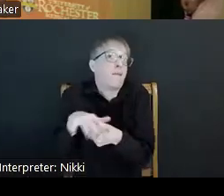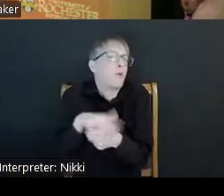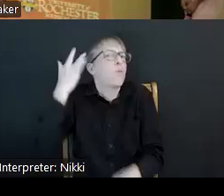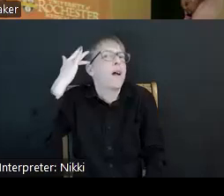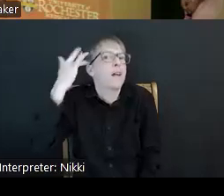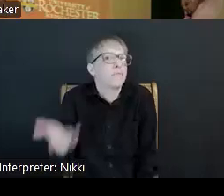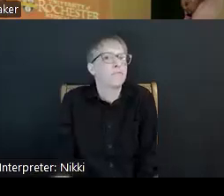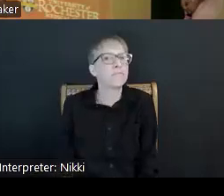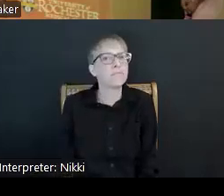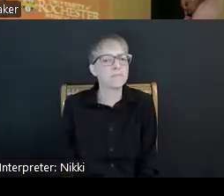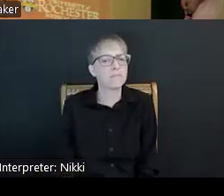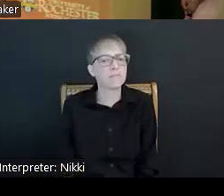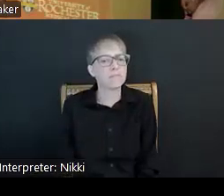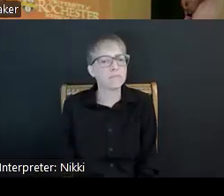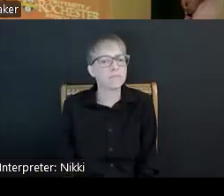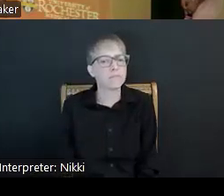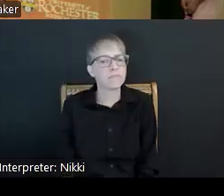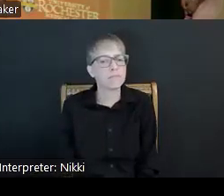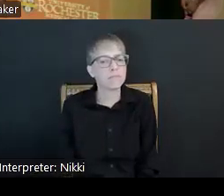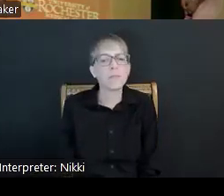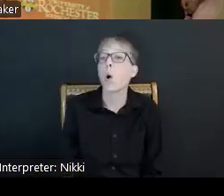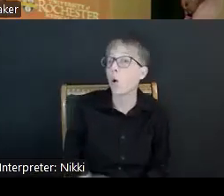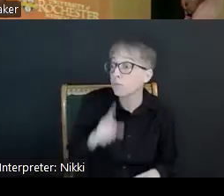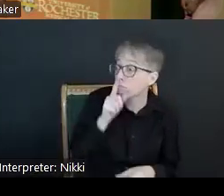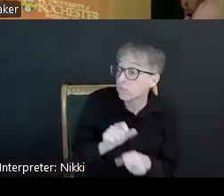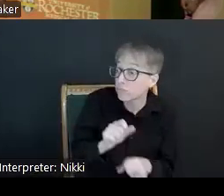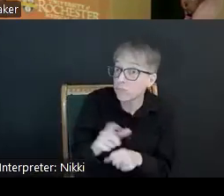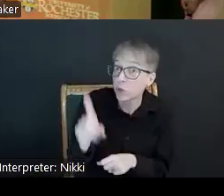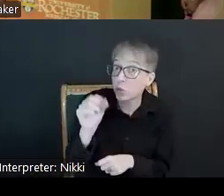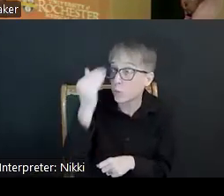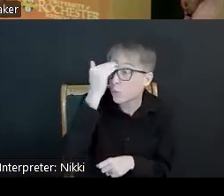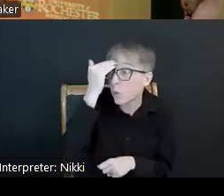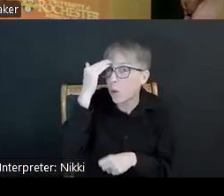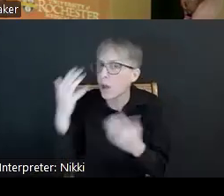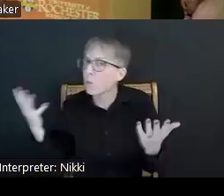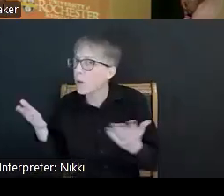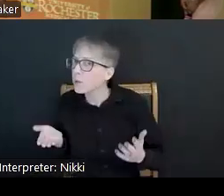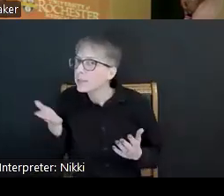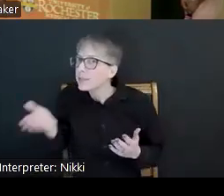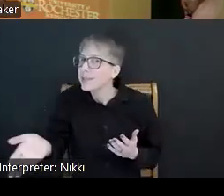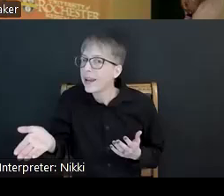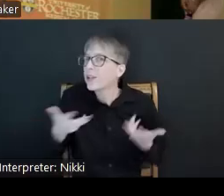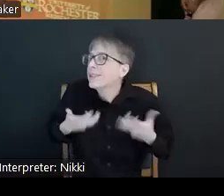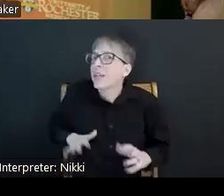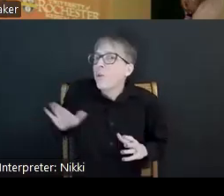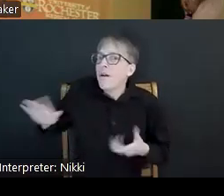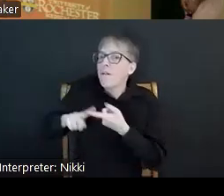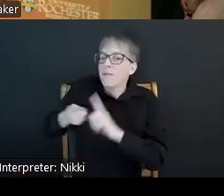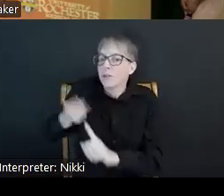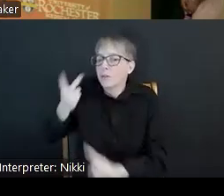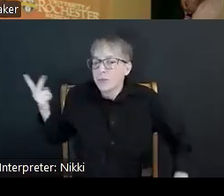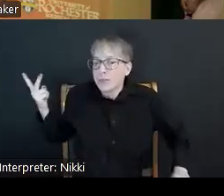What was there? Yes, I'm sure you do. What was there that he didn't want his friend to see? See how bad the neighborhood look